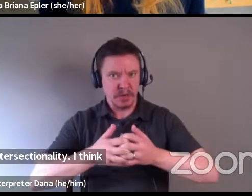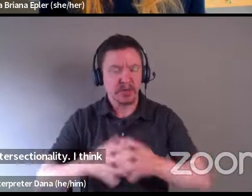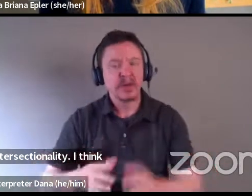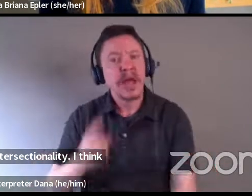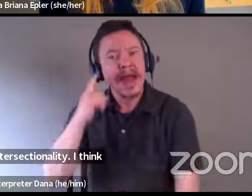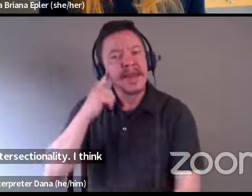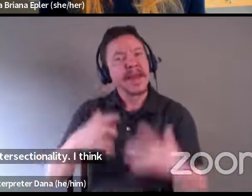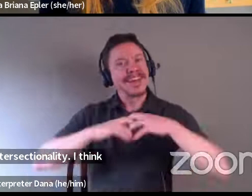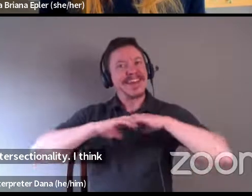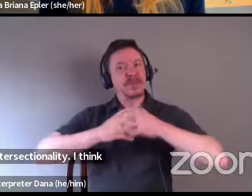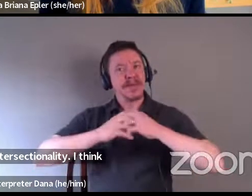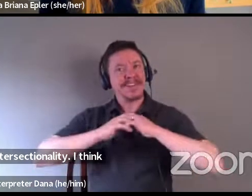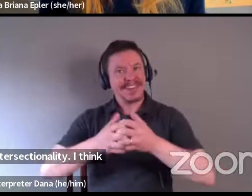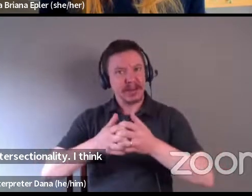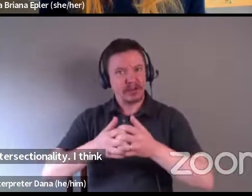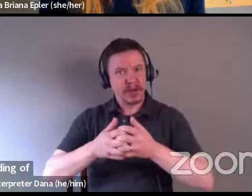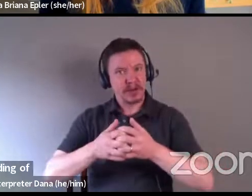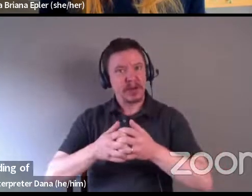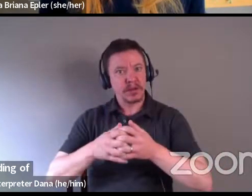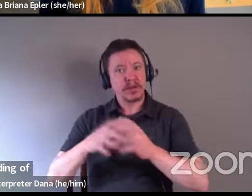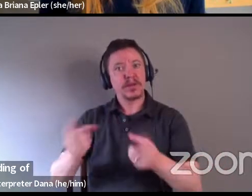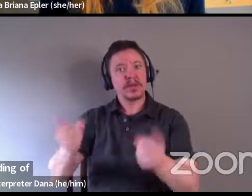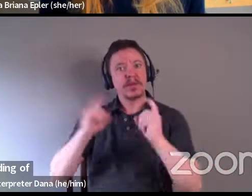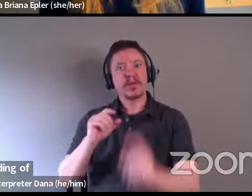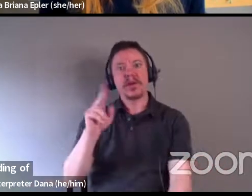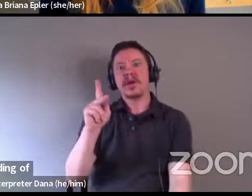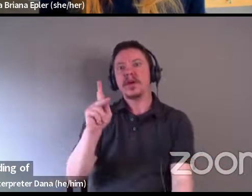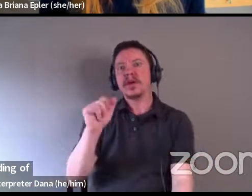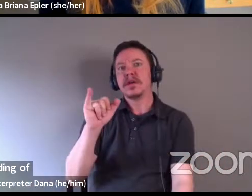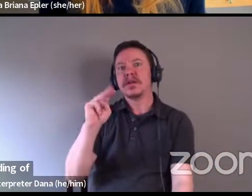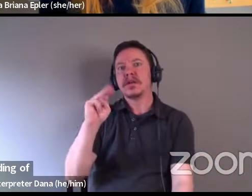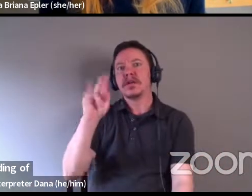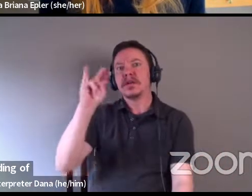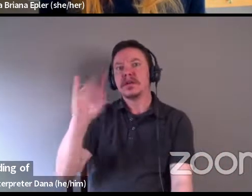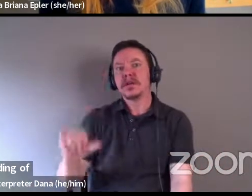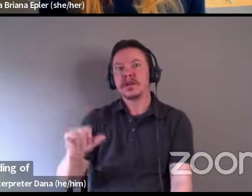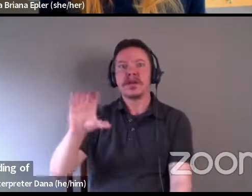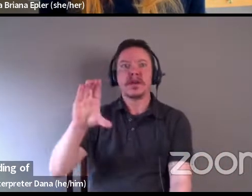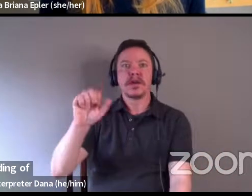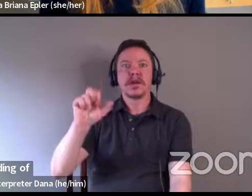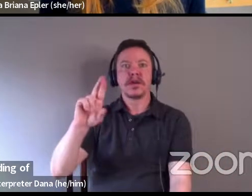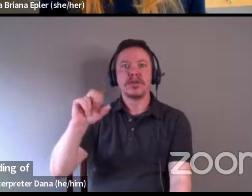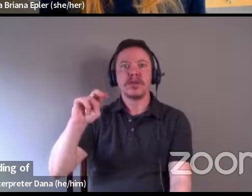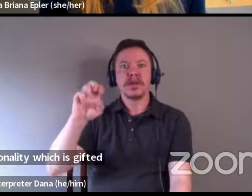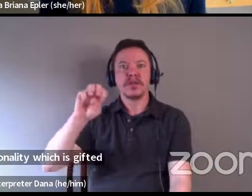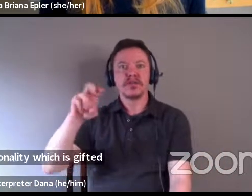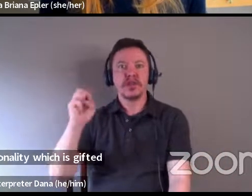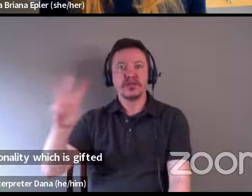intersectionality, which is gifted to us by Kimberly Crenshaw, who invented the term,